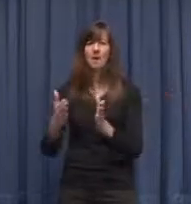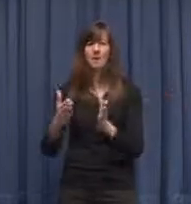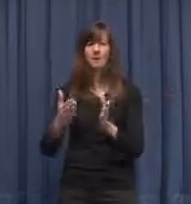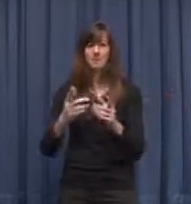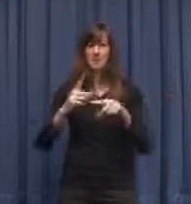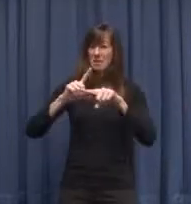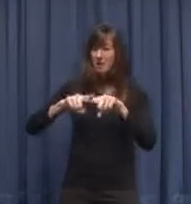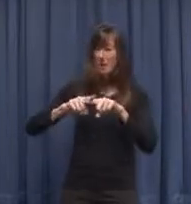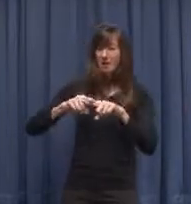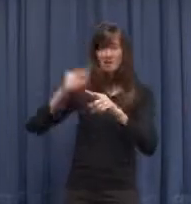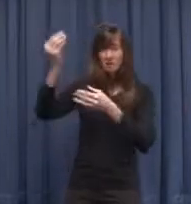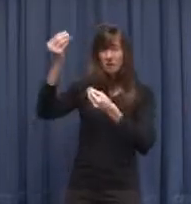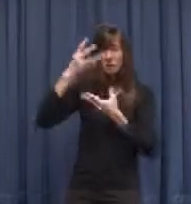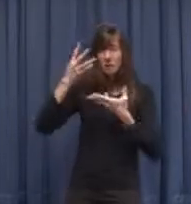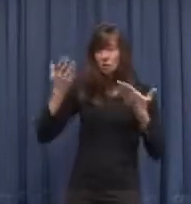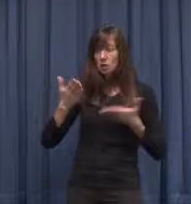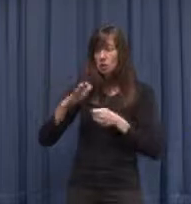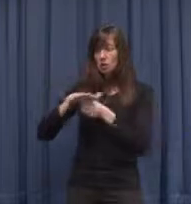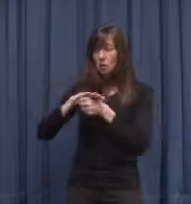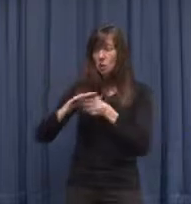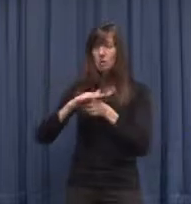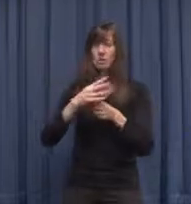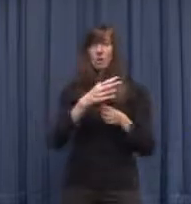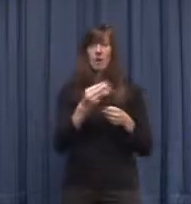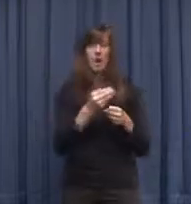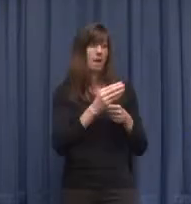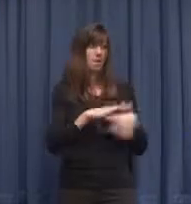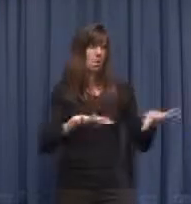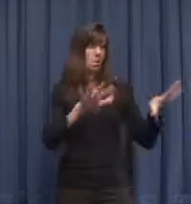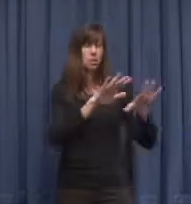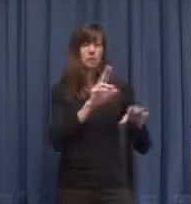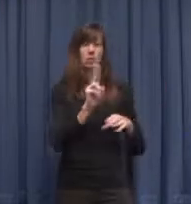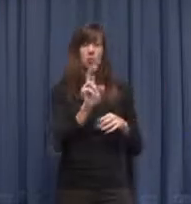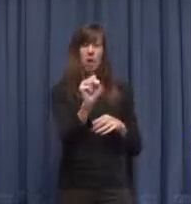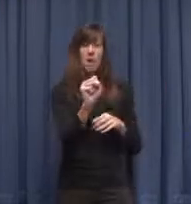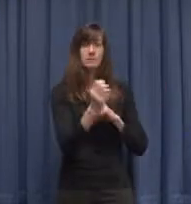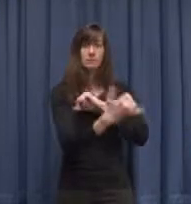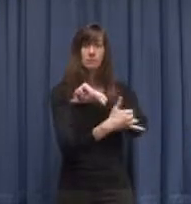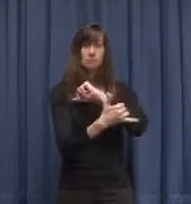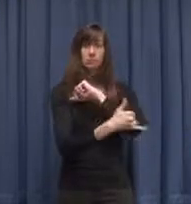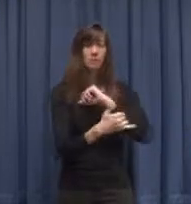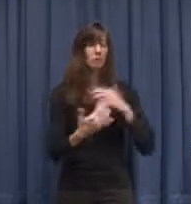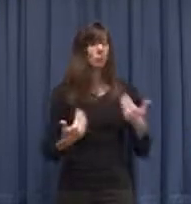make in the next few days here in the county, in our homes, and across the country